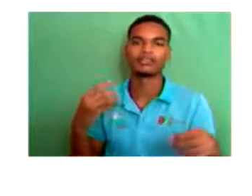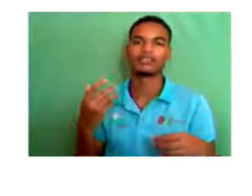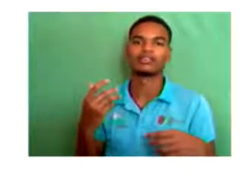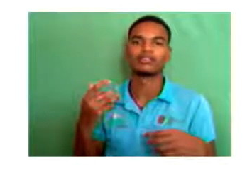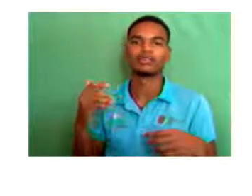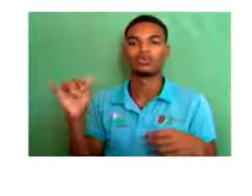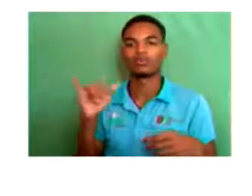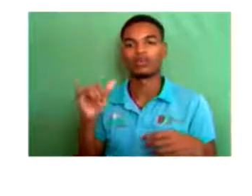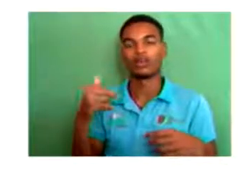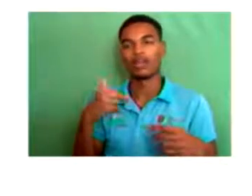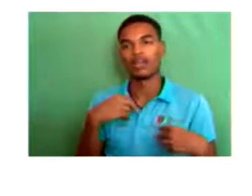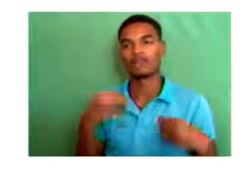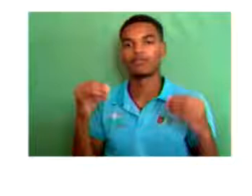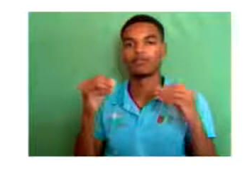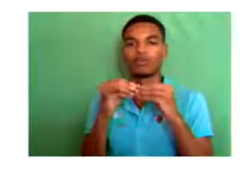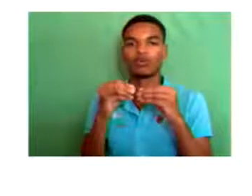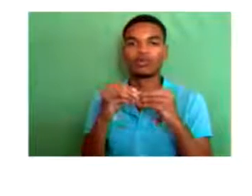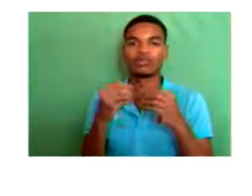greater targeting